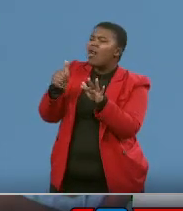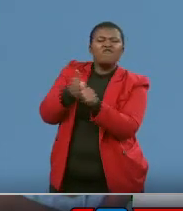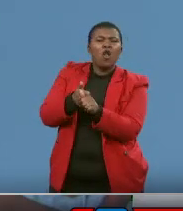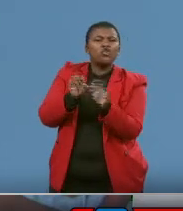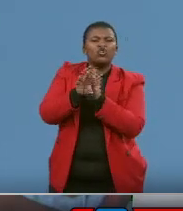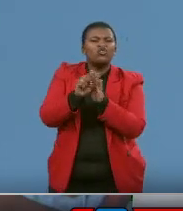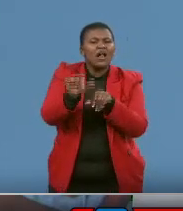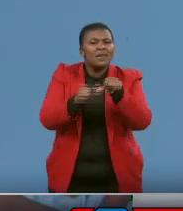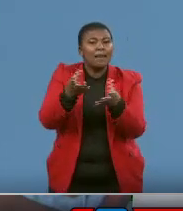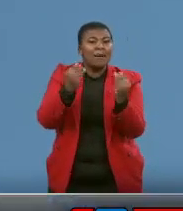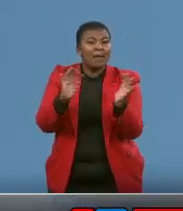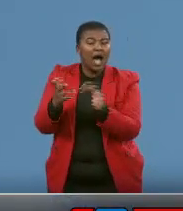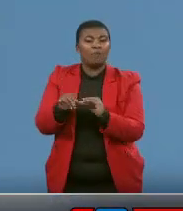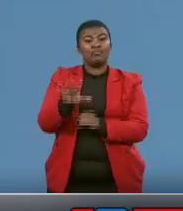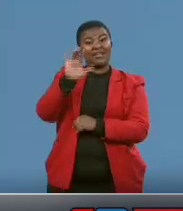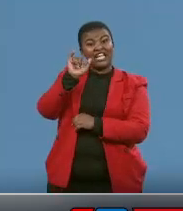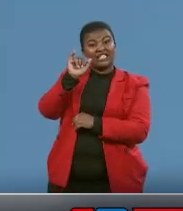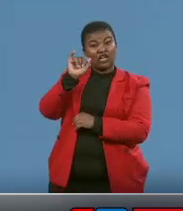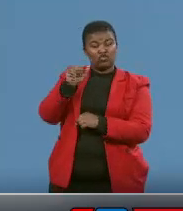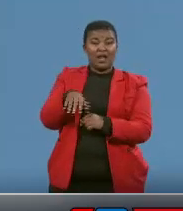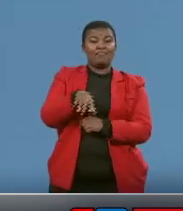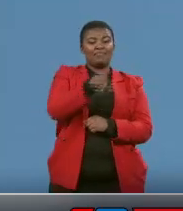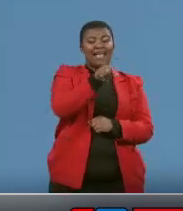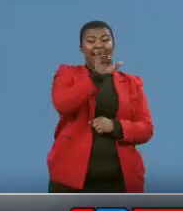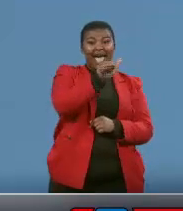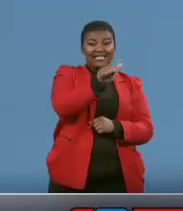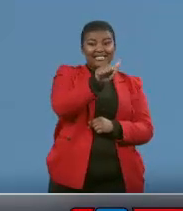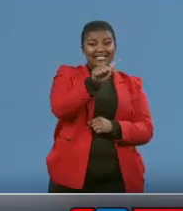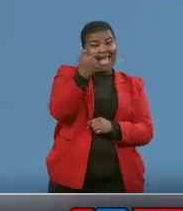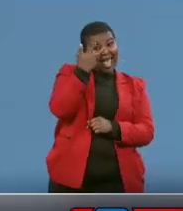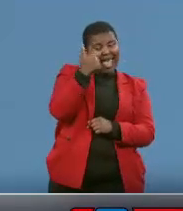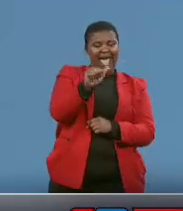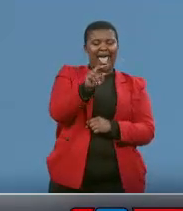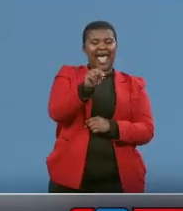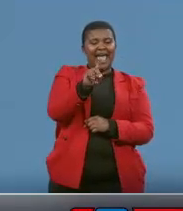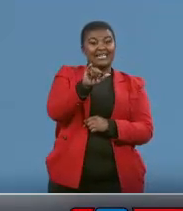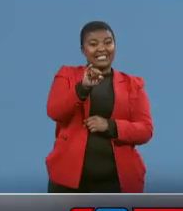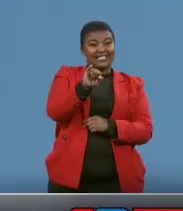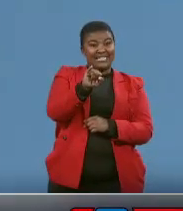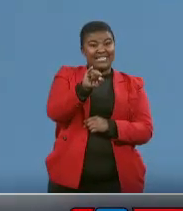the rest? Where do they do that? On Instagram, it is @Andy_signs,